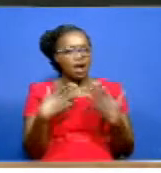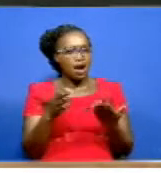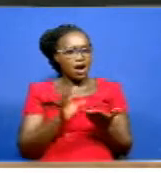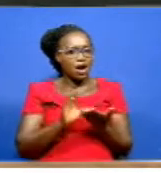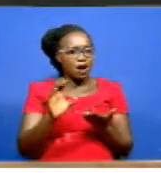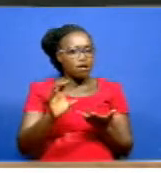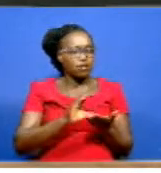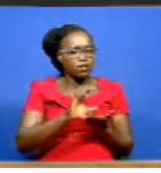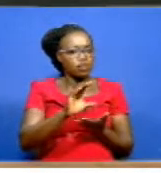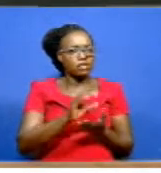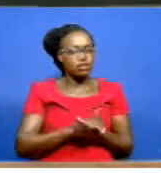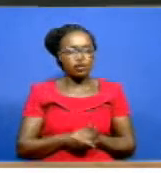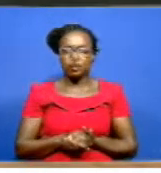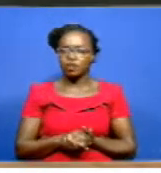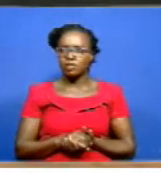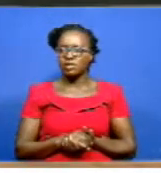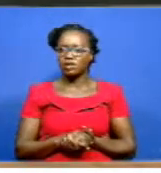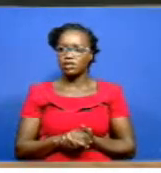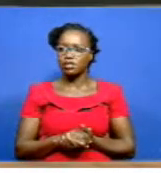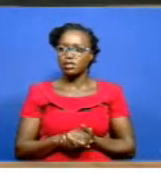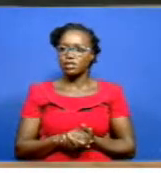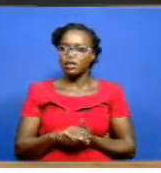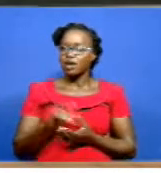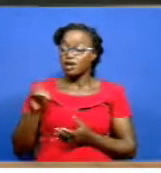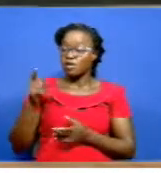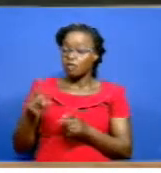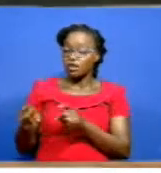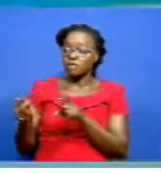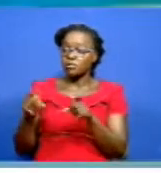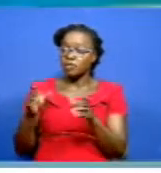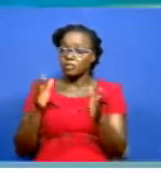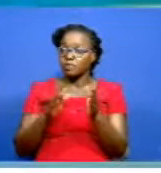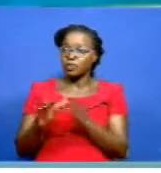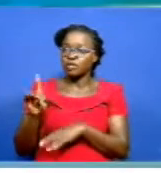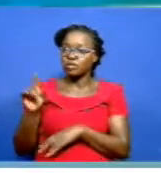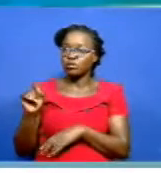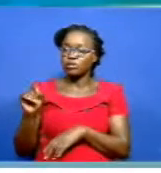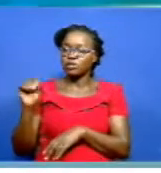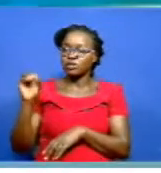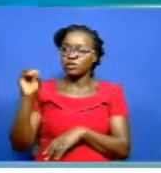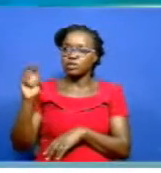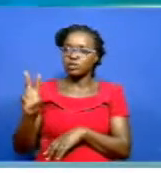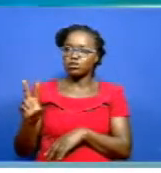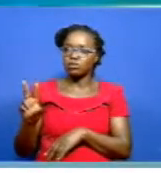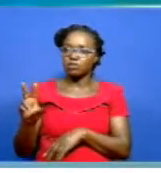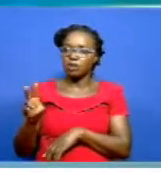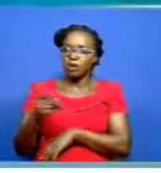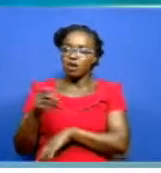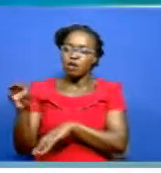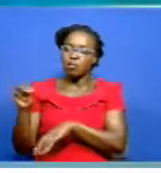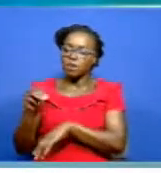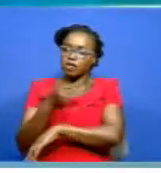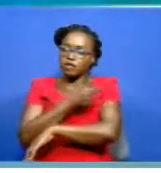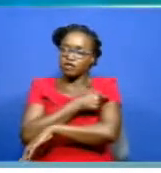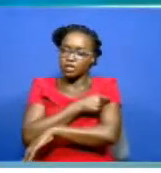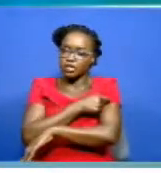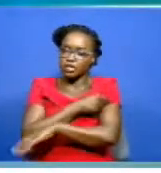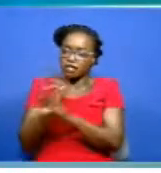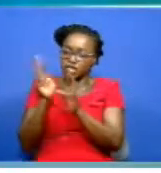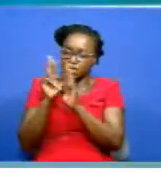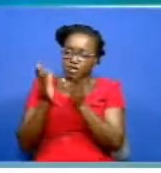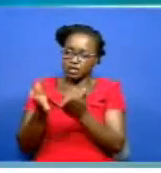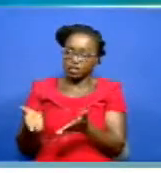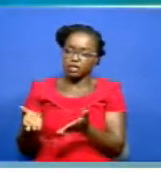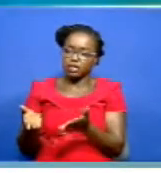distributed? So the first batch we had planned for 1.02 million vaccines, which have already arrived. In